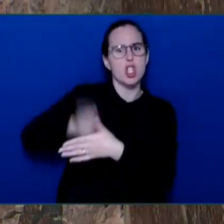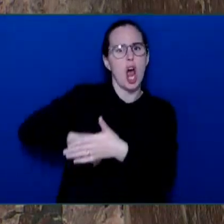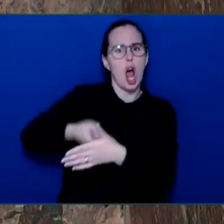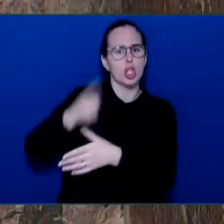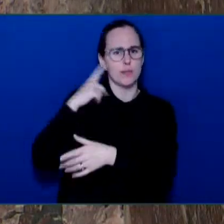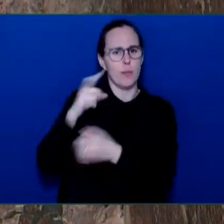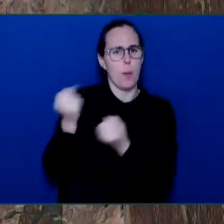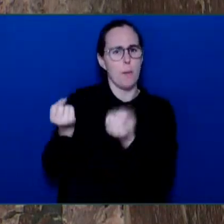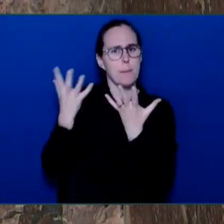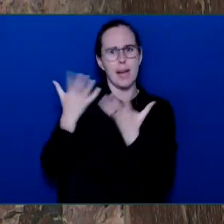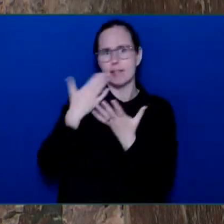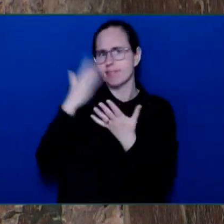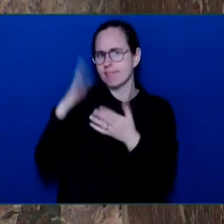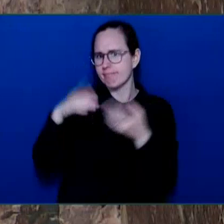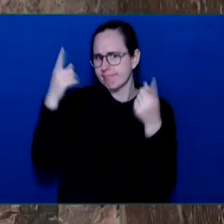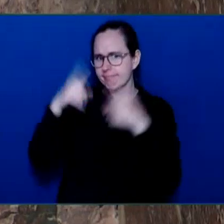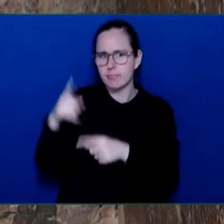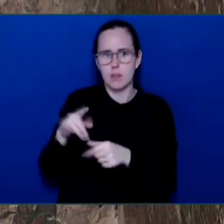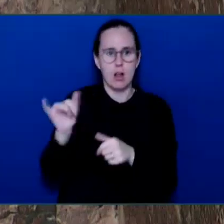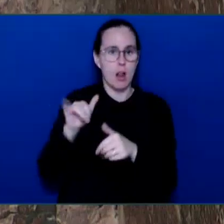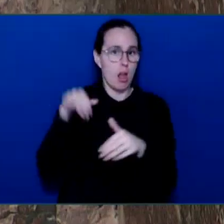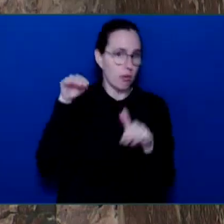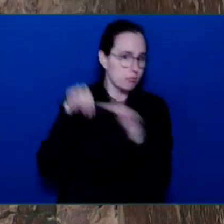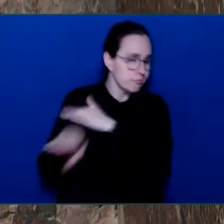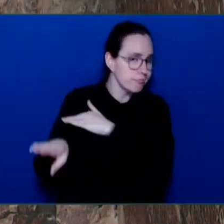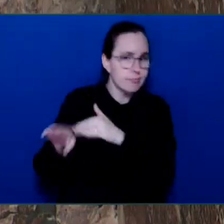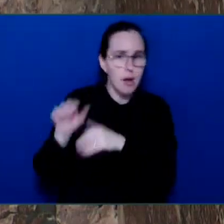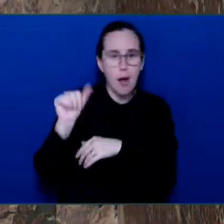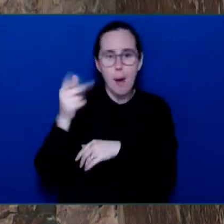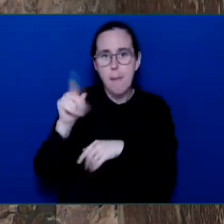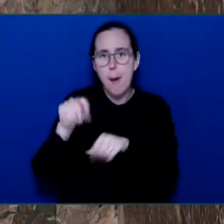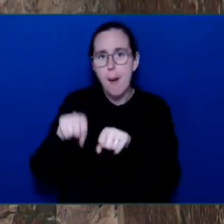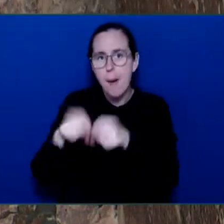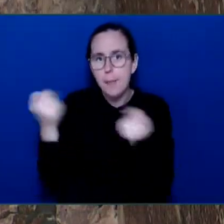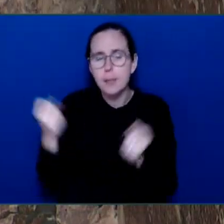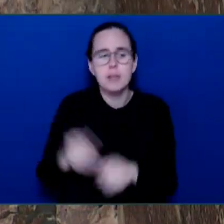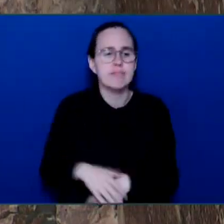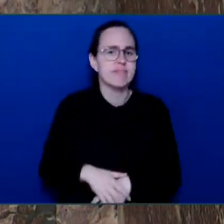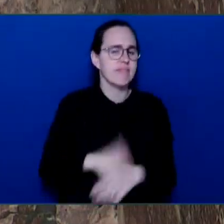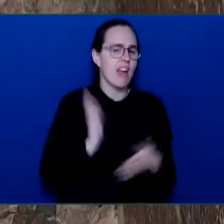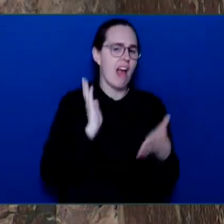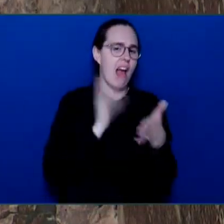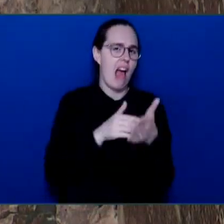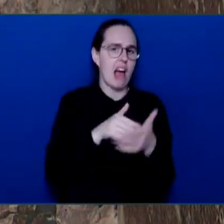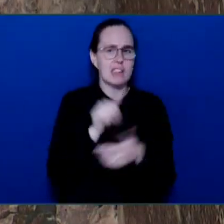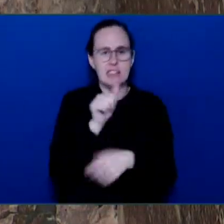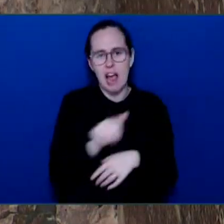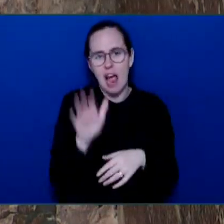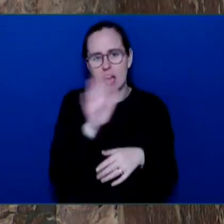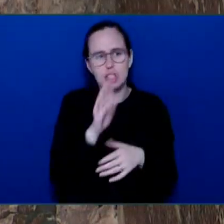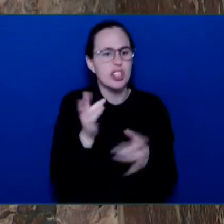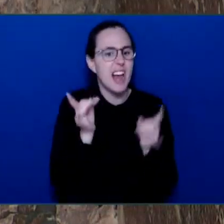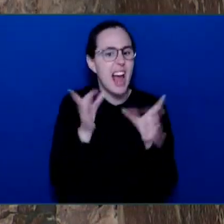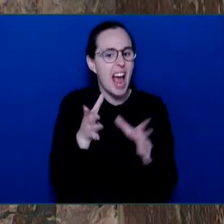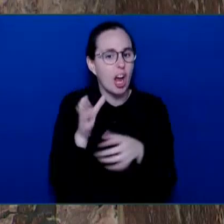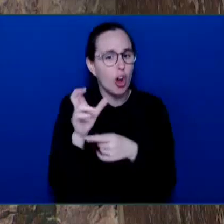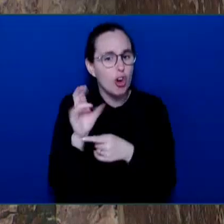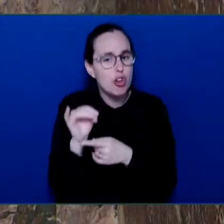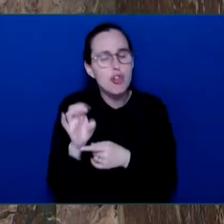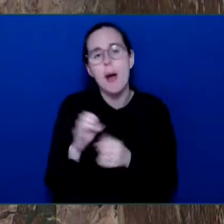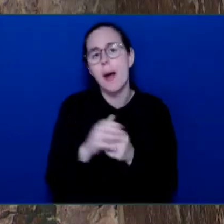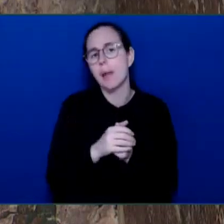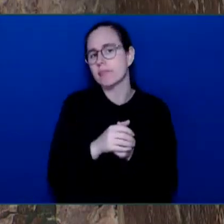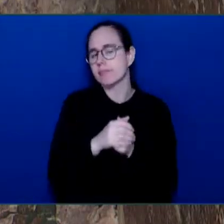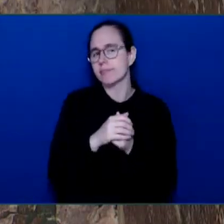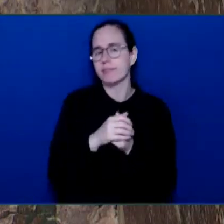8th and Cambie. Then he was caught on camera in yet another break and enter. Time and time again, it's the same story